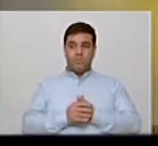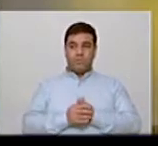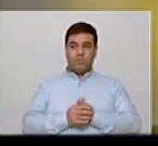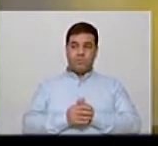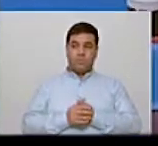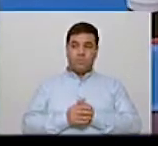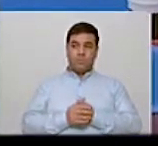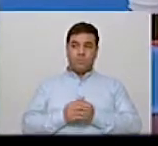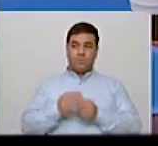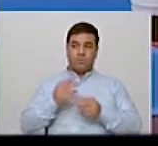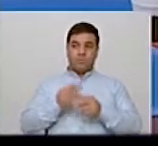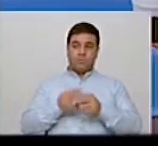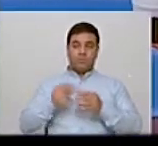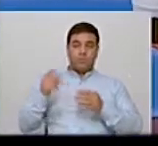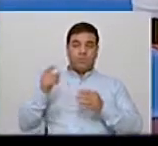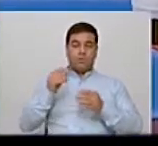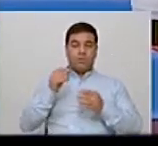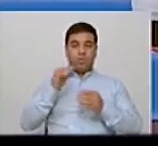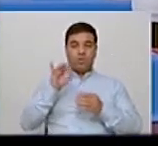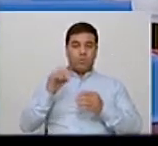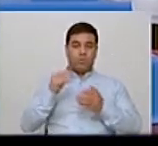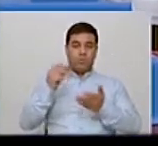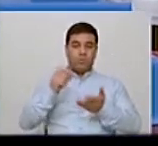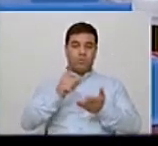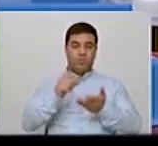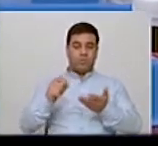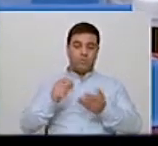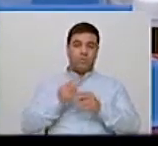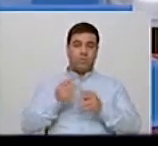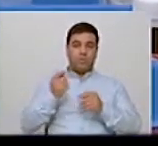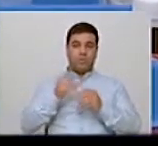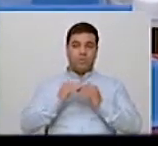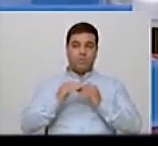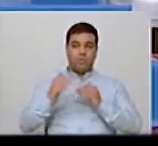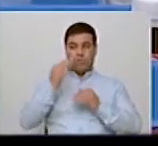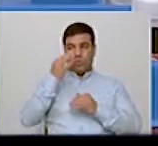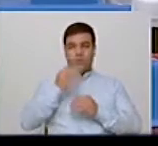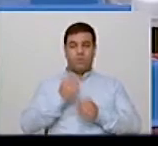Va shisha tayoqcha yordamida uni tekislab olamiz.